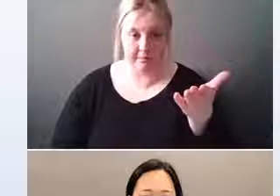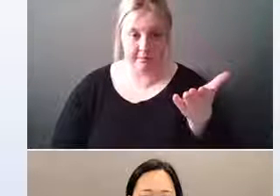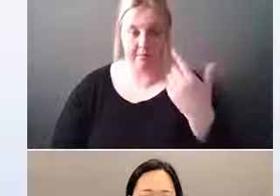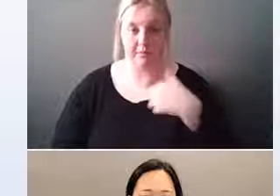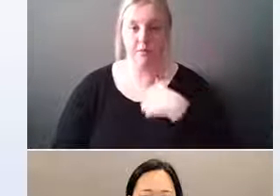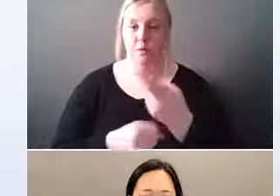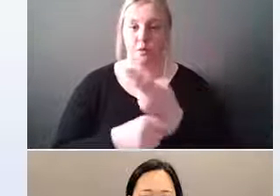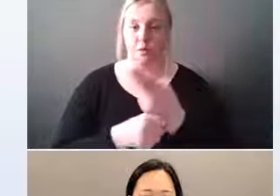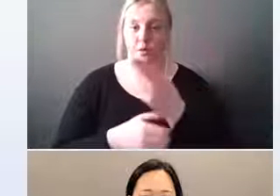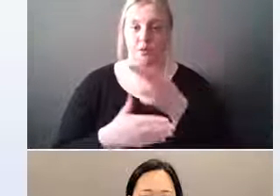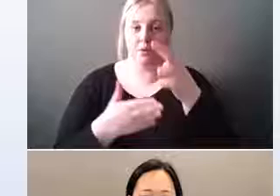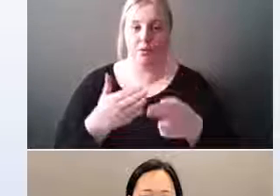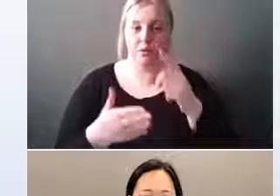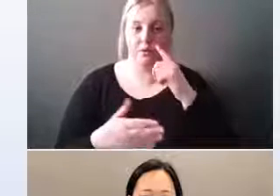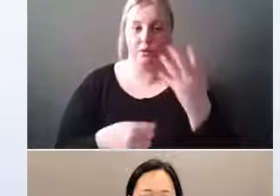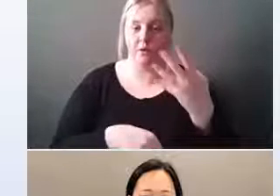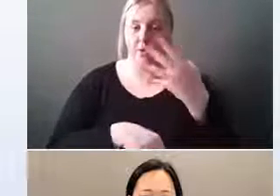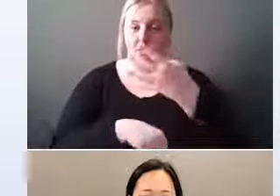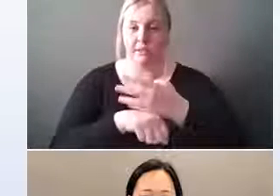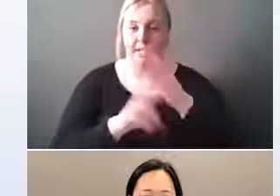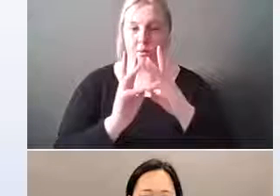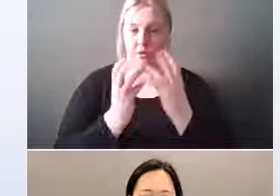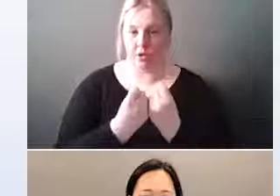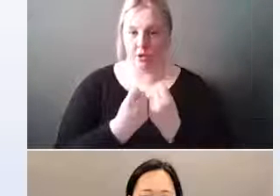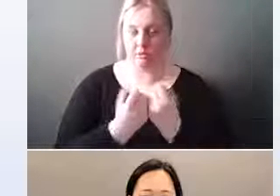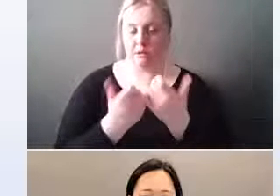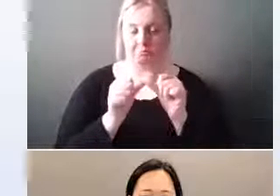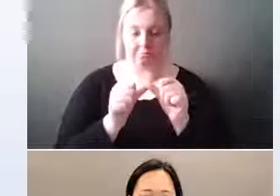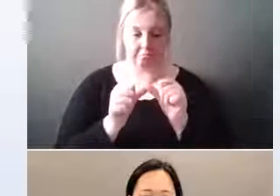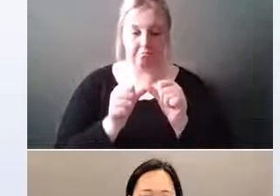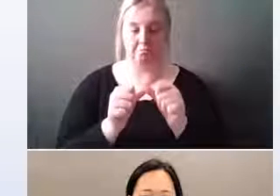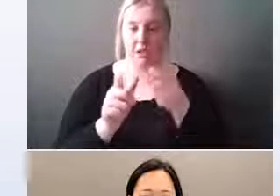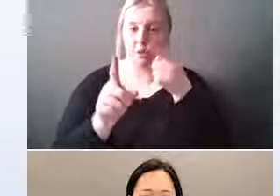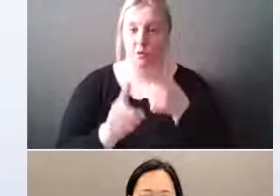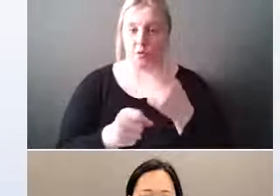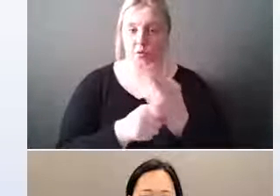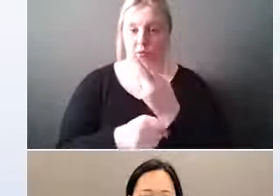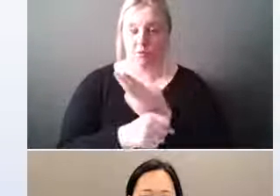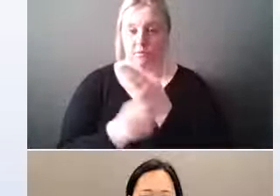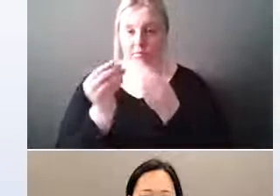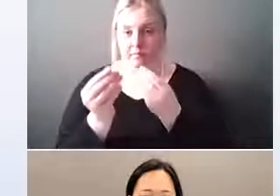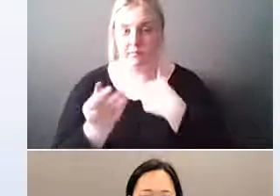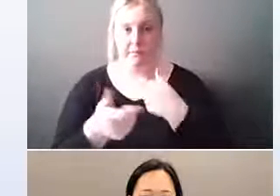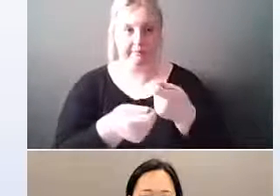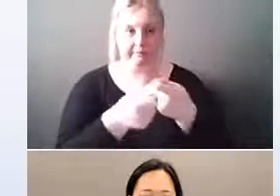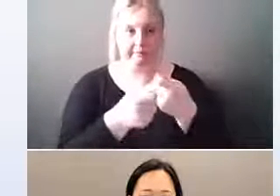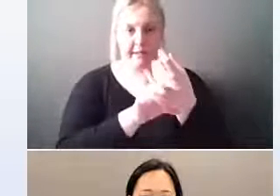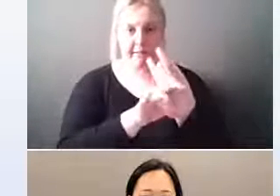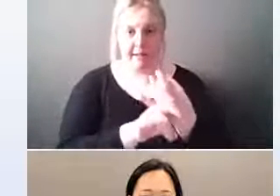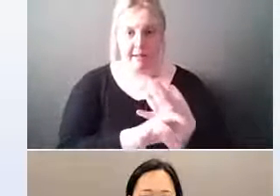four full-day interactive workshops designed to solicit formal feedback from stakeholders.